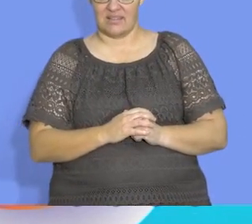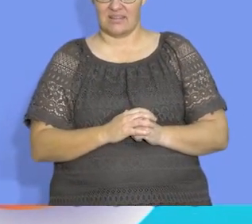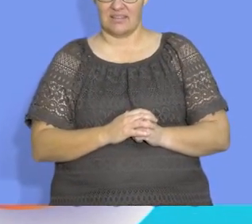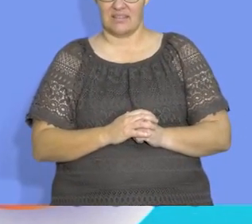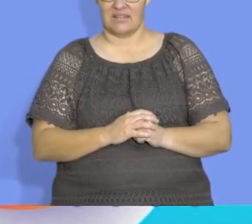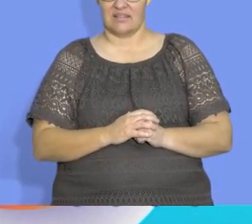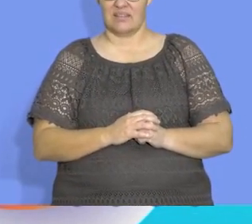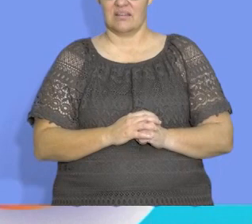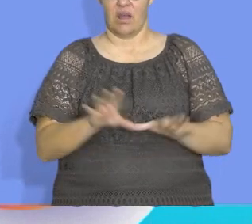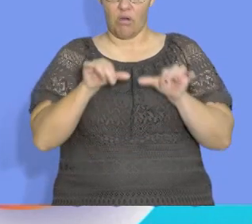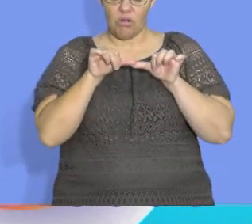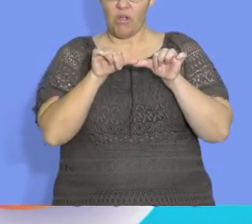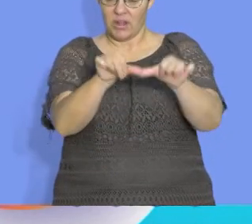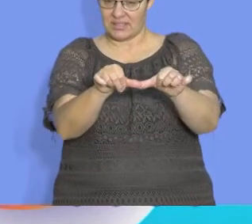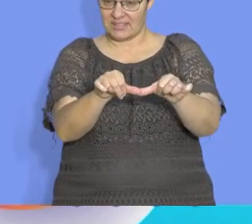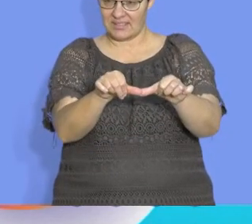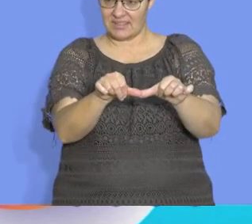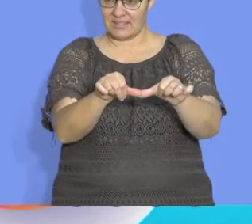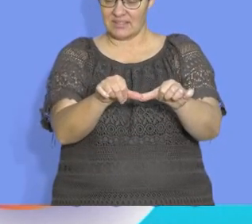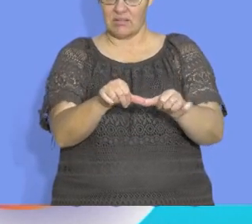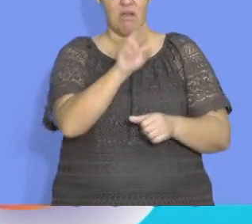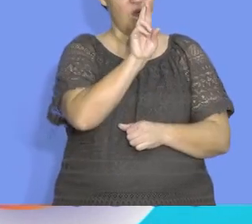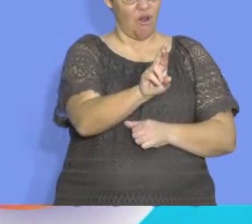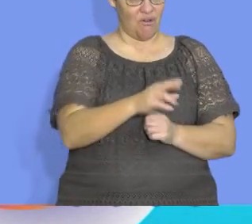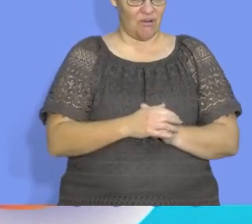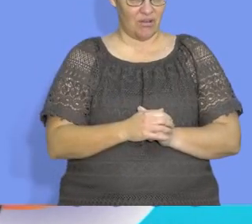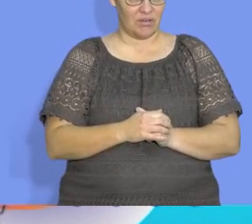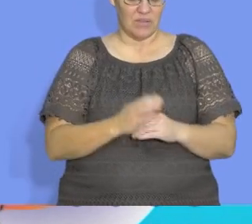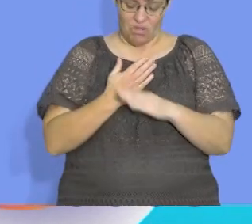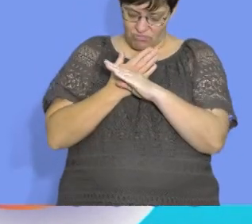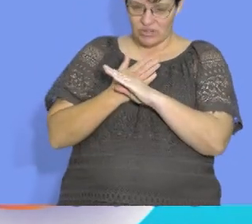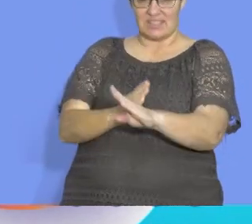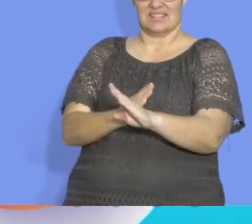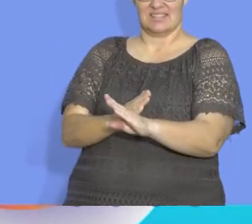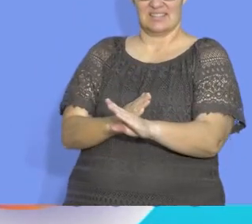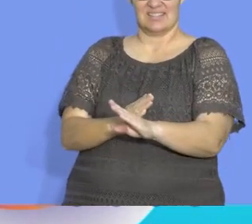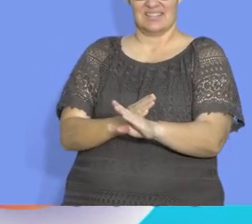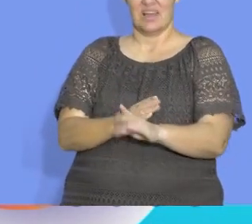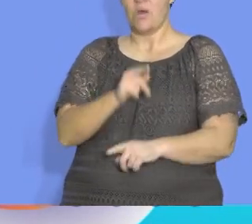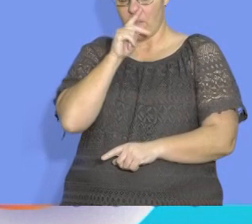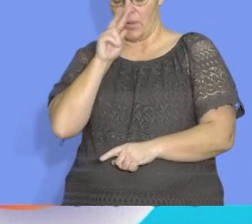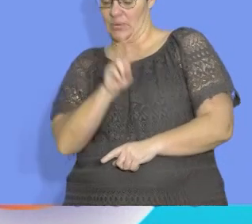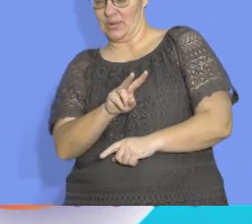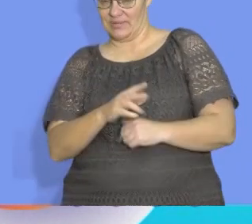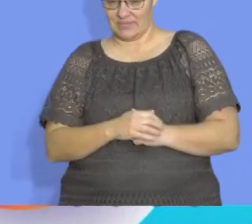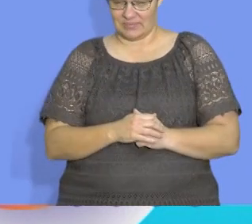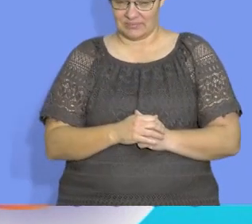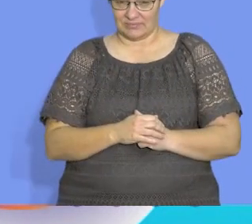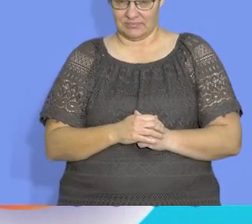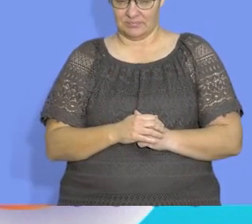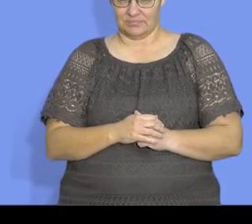The constant in this case is R, the resistance of the conductor that we're looking at. And